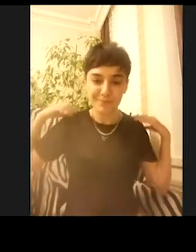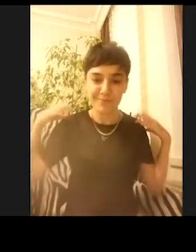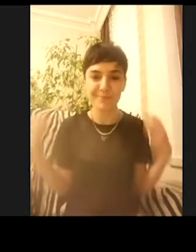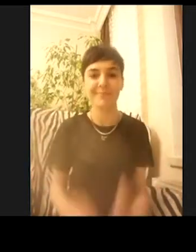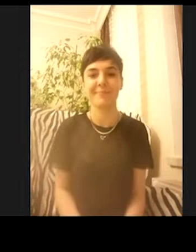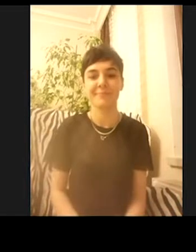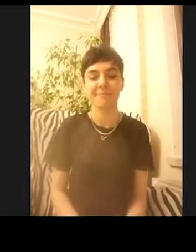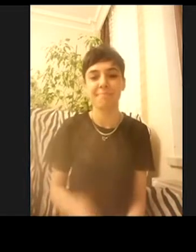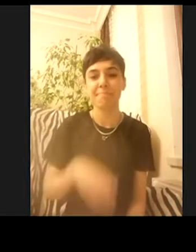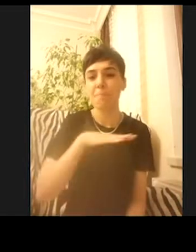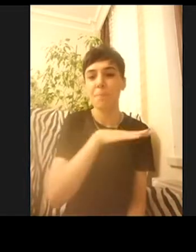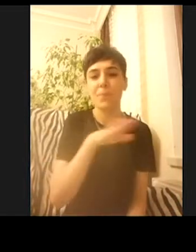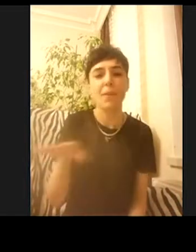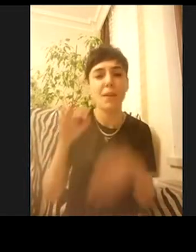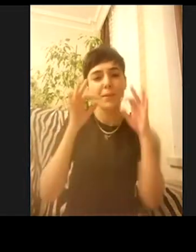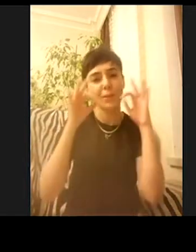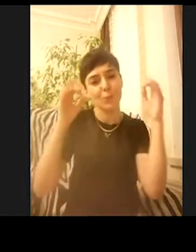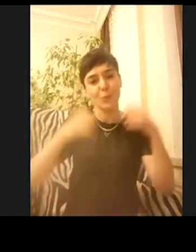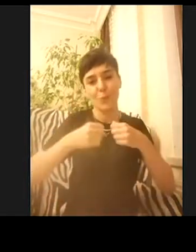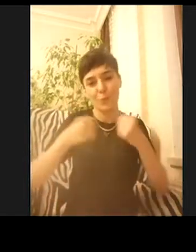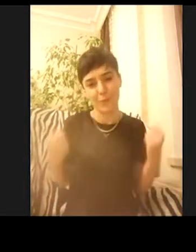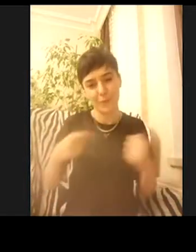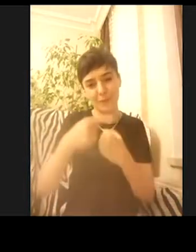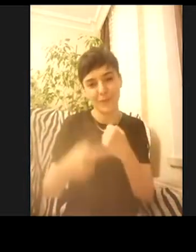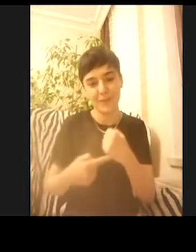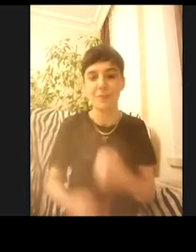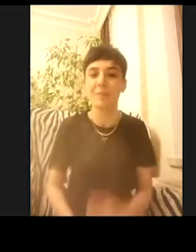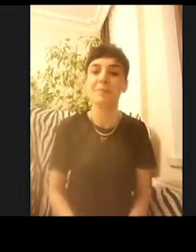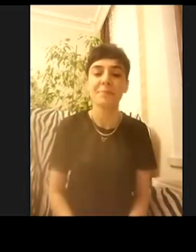like to inform you we have